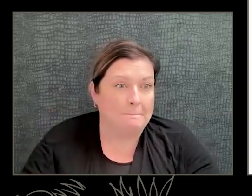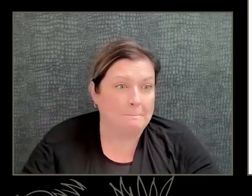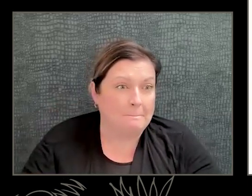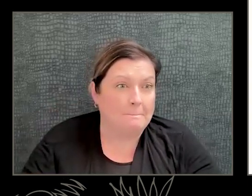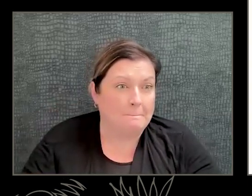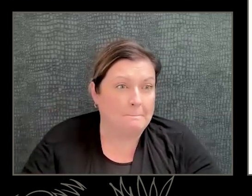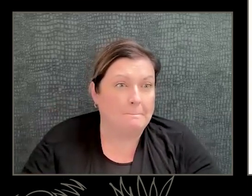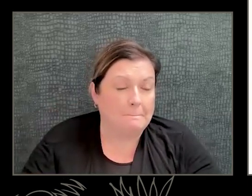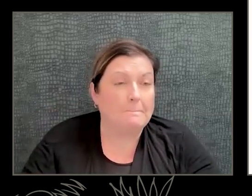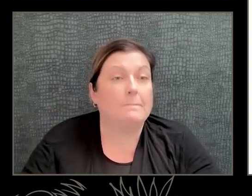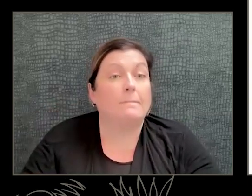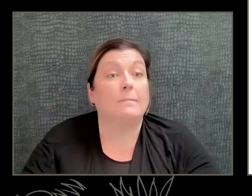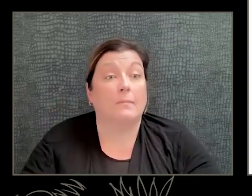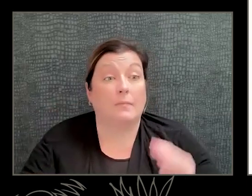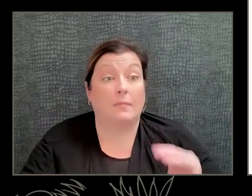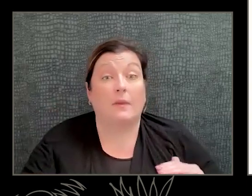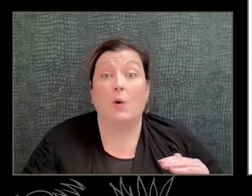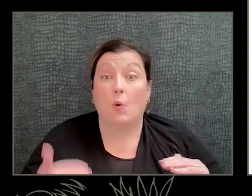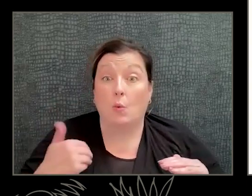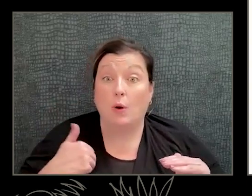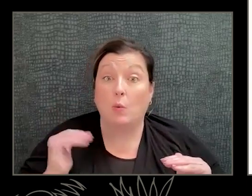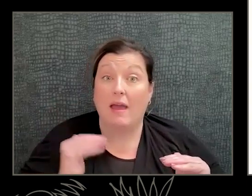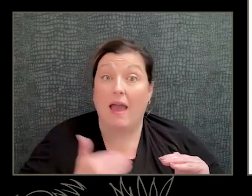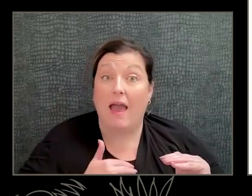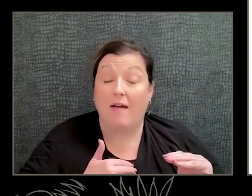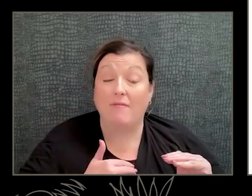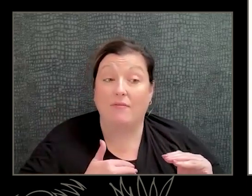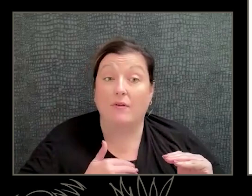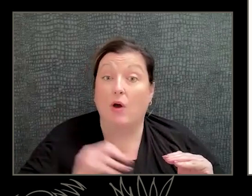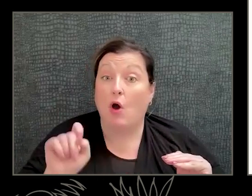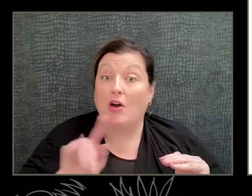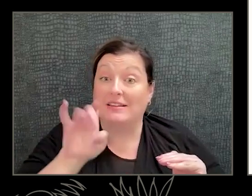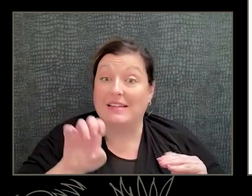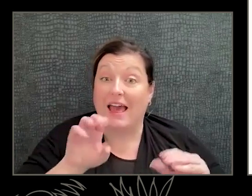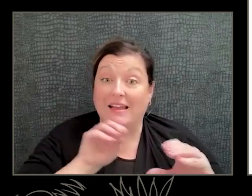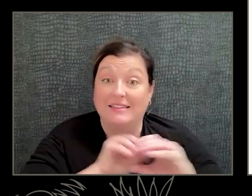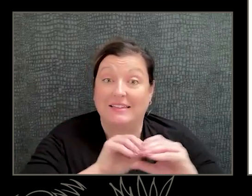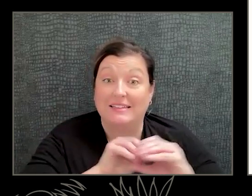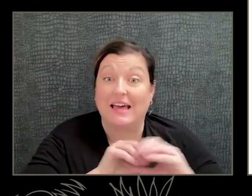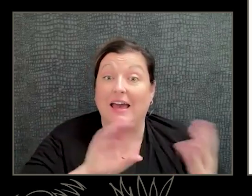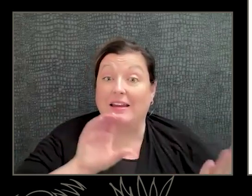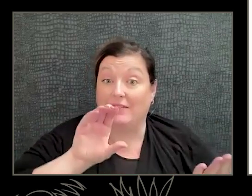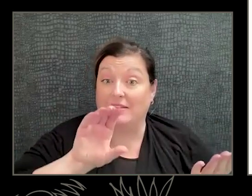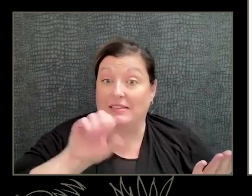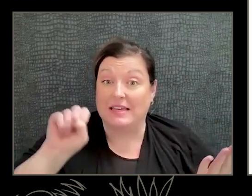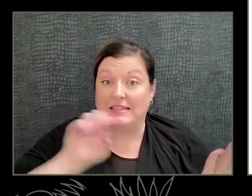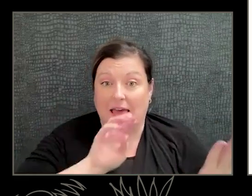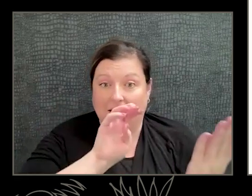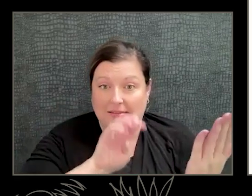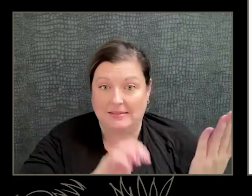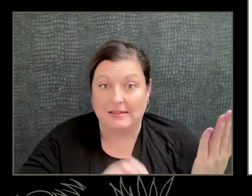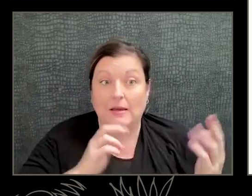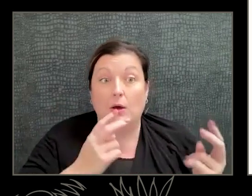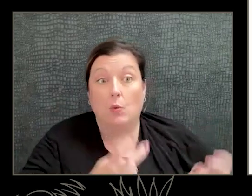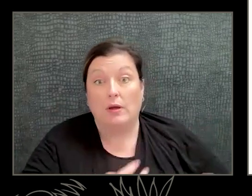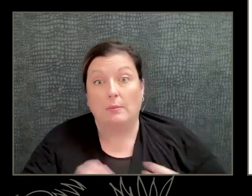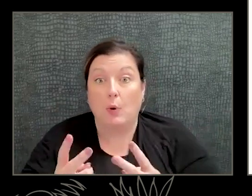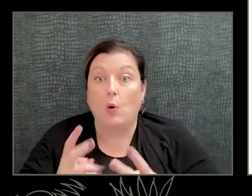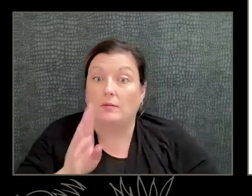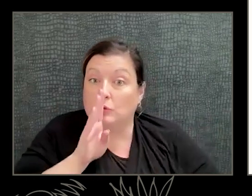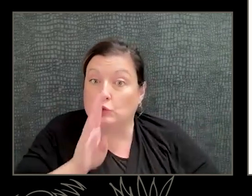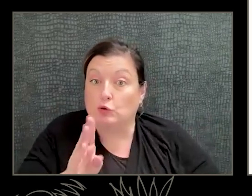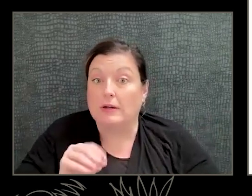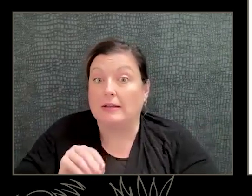And so once we have our file or our styles inside of our CSS, we can import them directly into